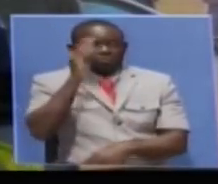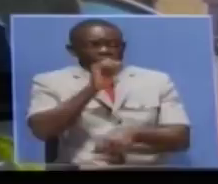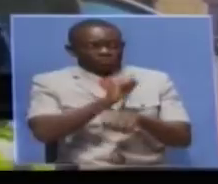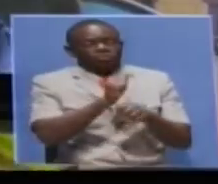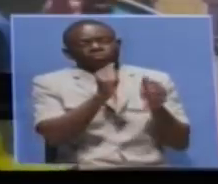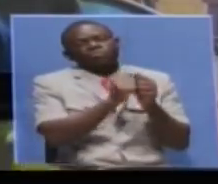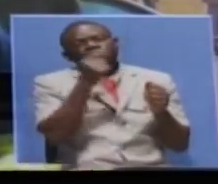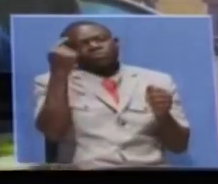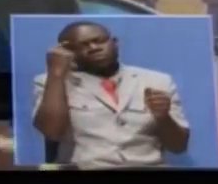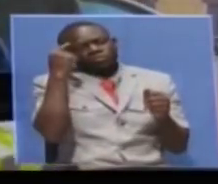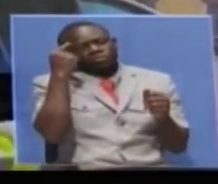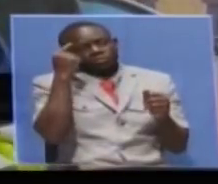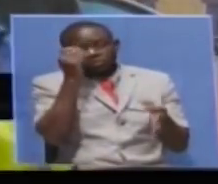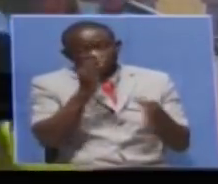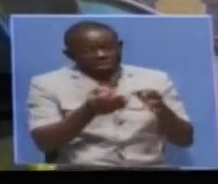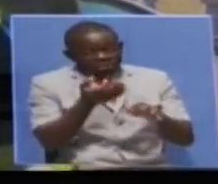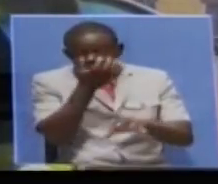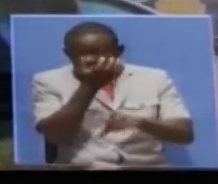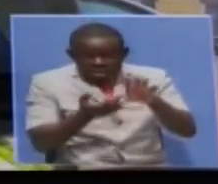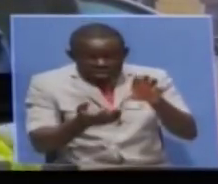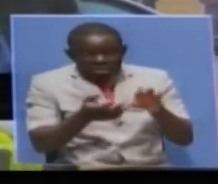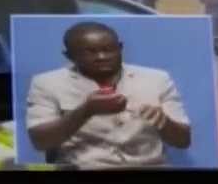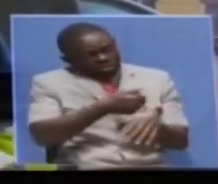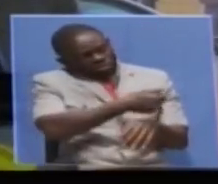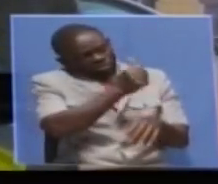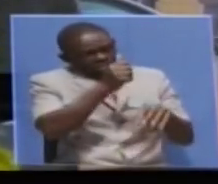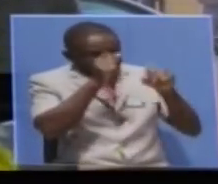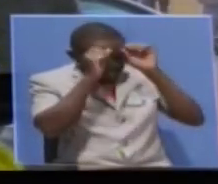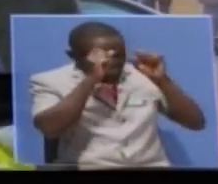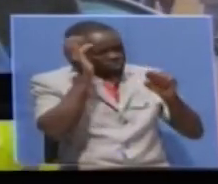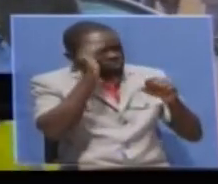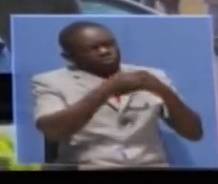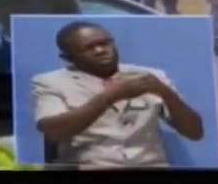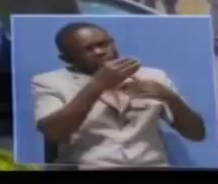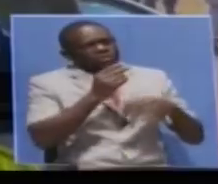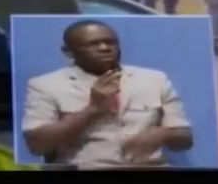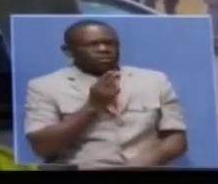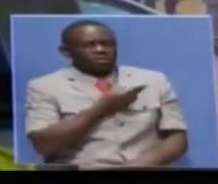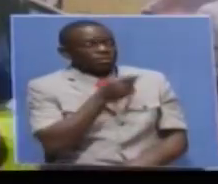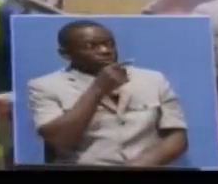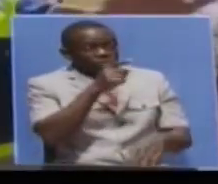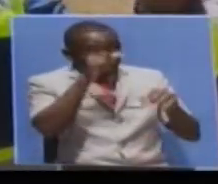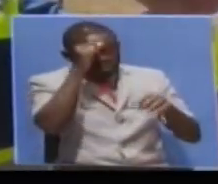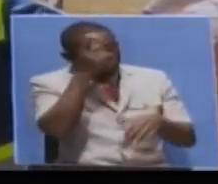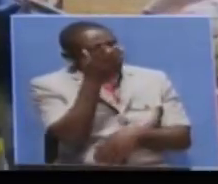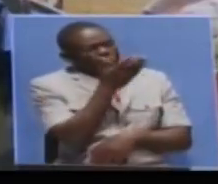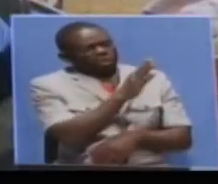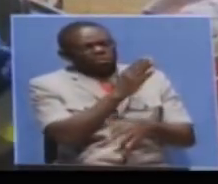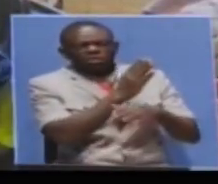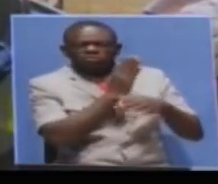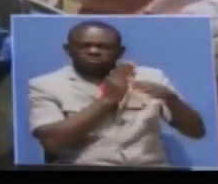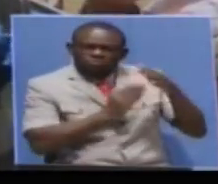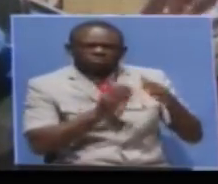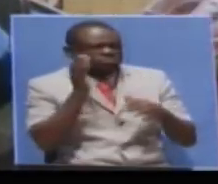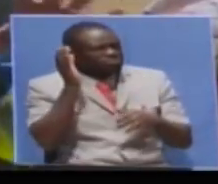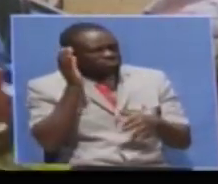Chashupirila baka to advise baka take away swala tumfa. He's a very listening president, he's a very humble president.